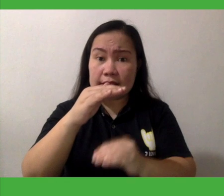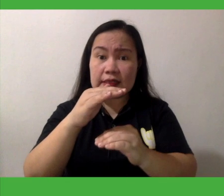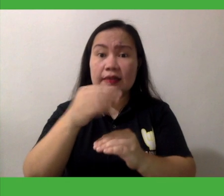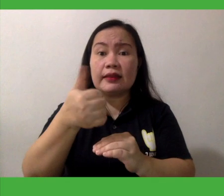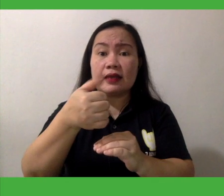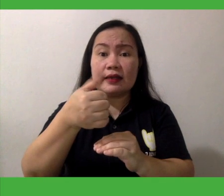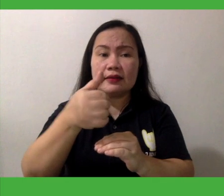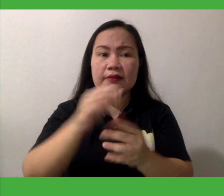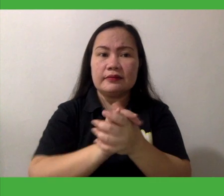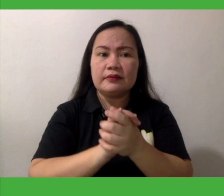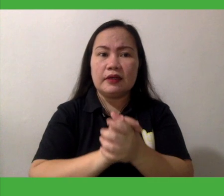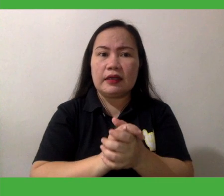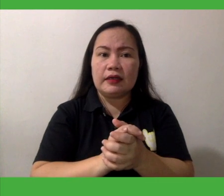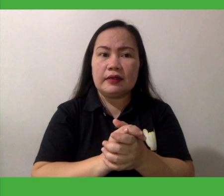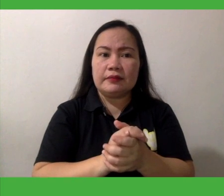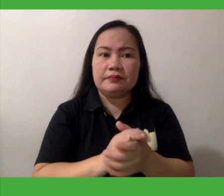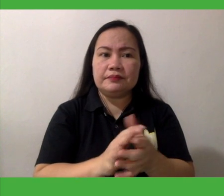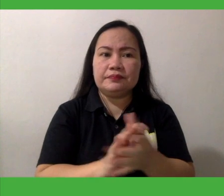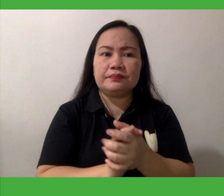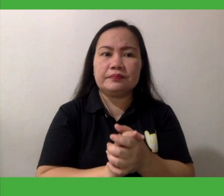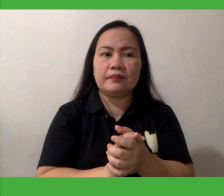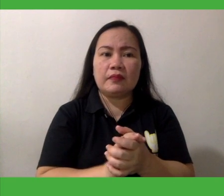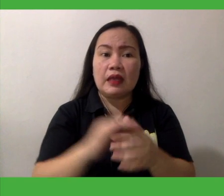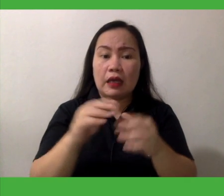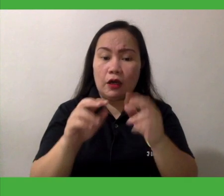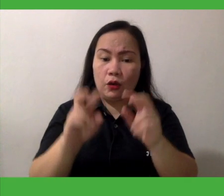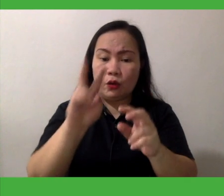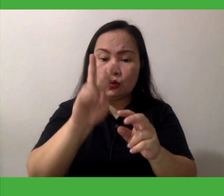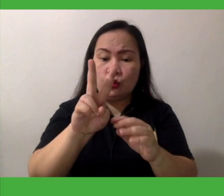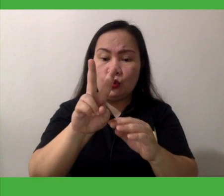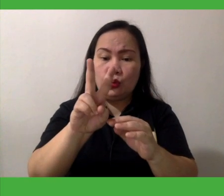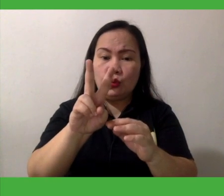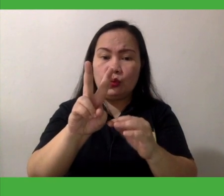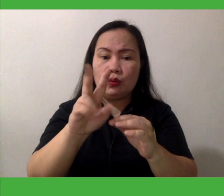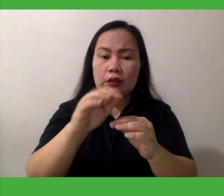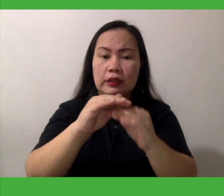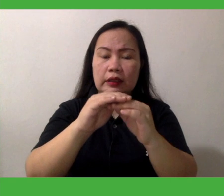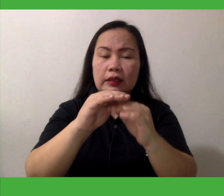skip counting. Okay? Pero, may condition dito,